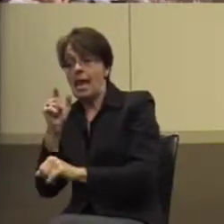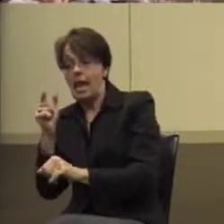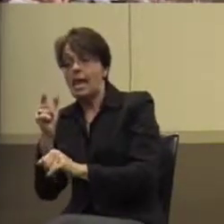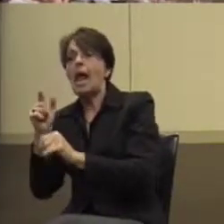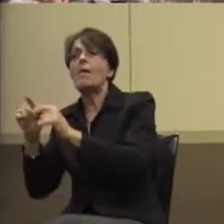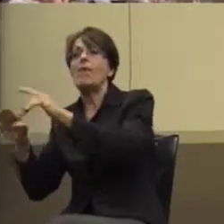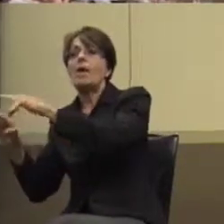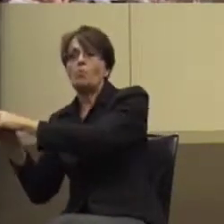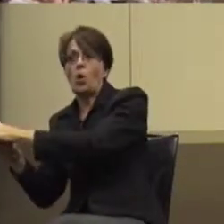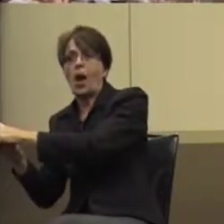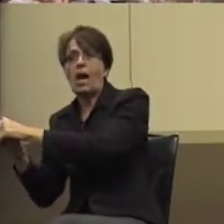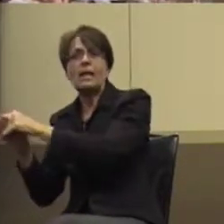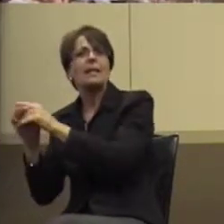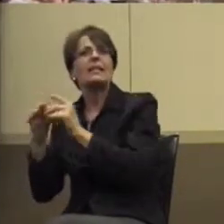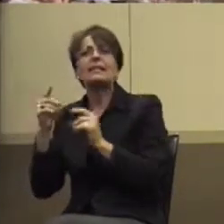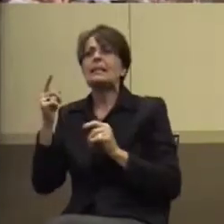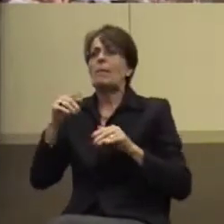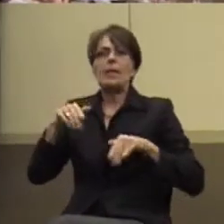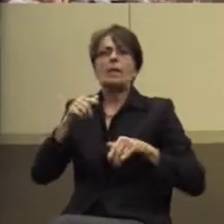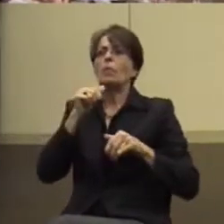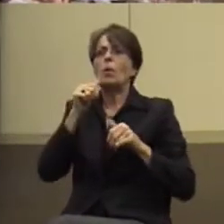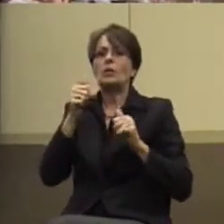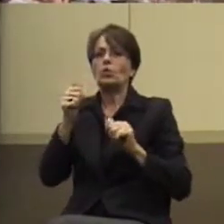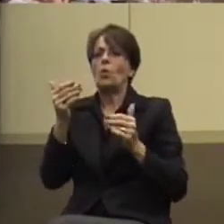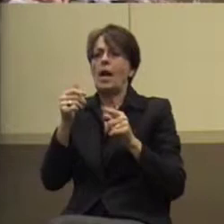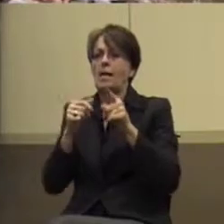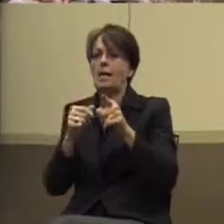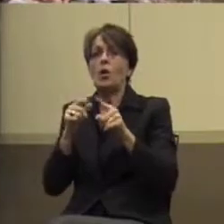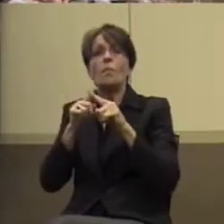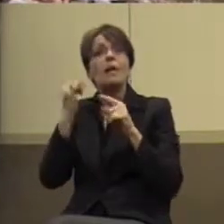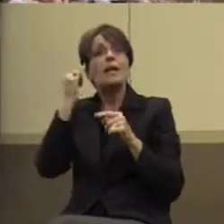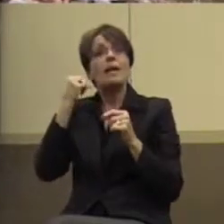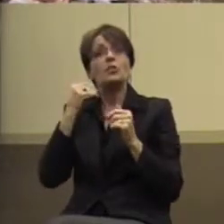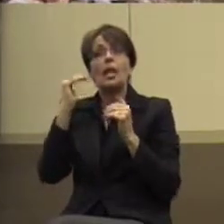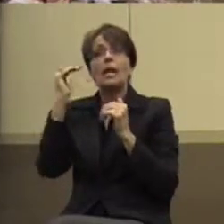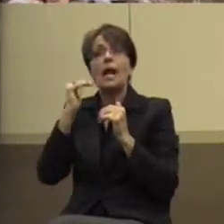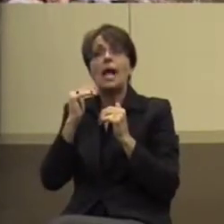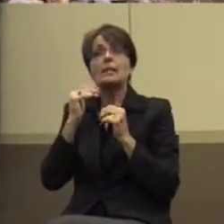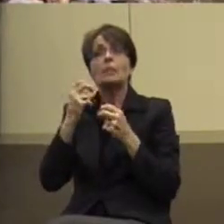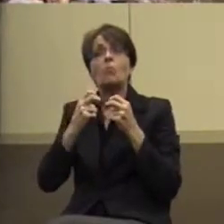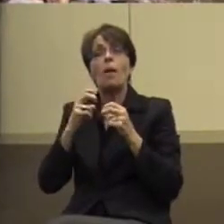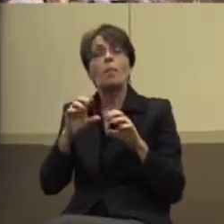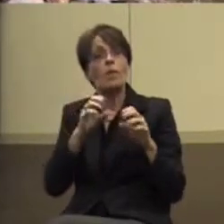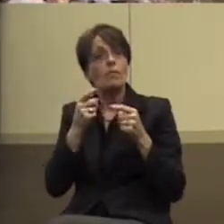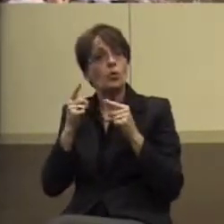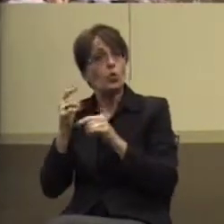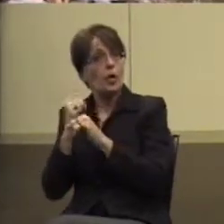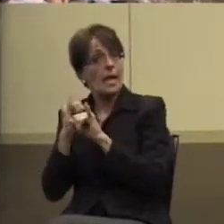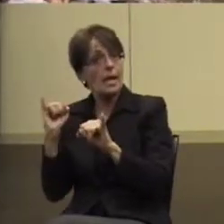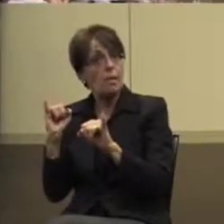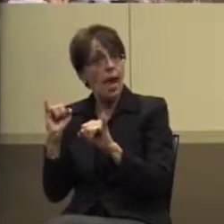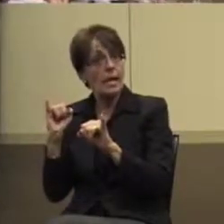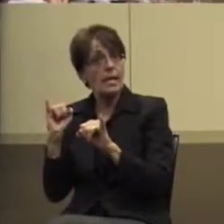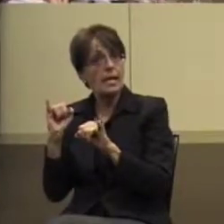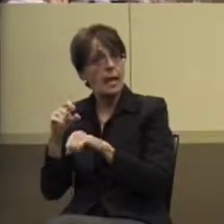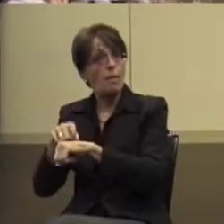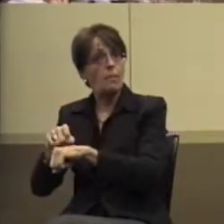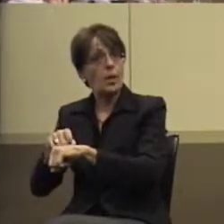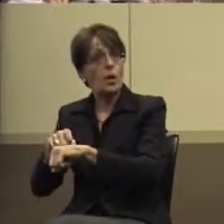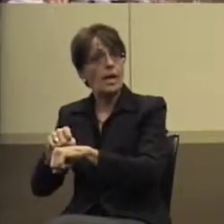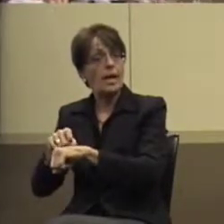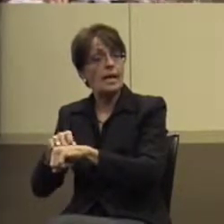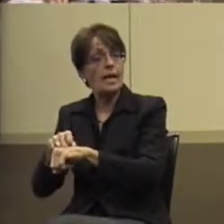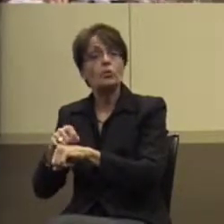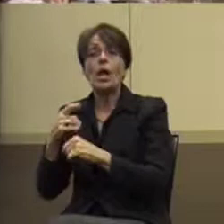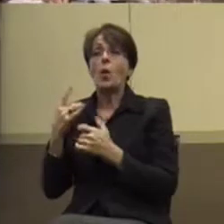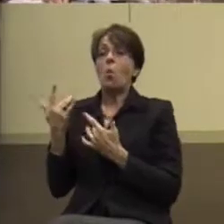break. It's something that wasn't tried here. But you know, if she had less of the problem behavior during the independent period, where she just had a